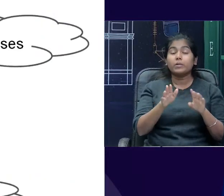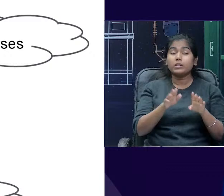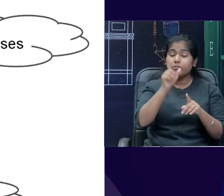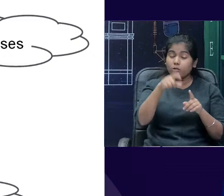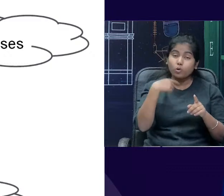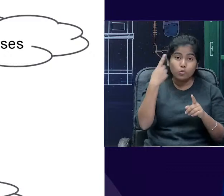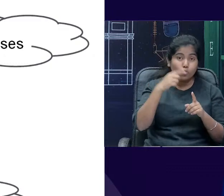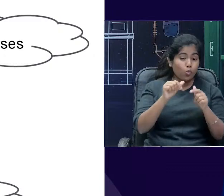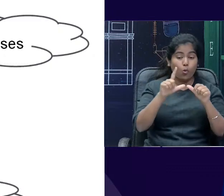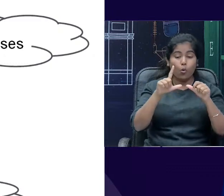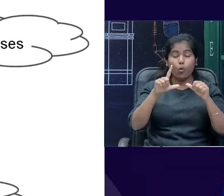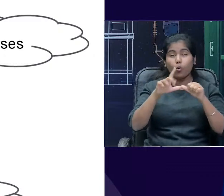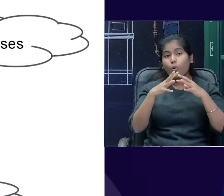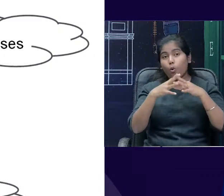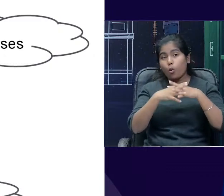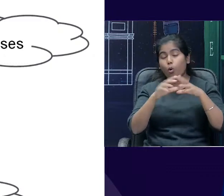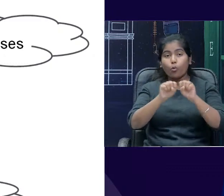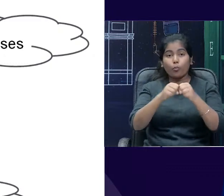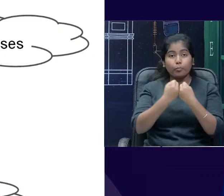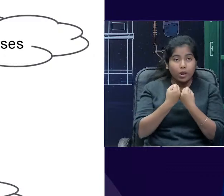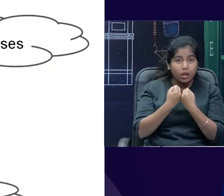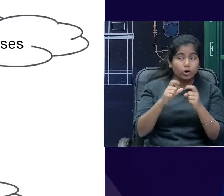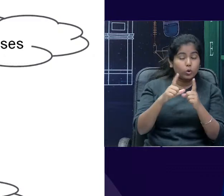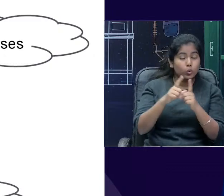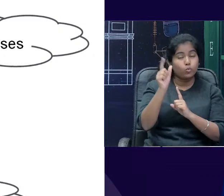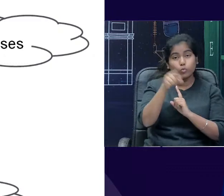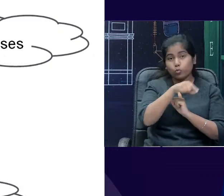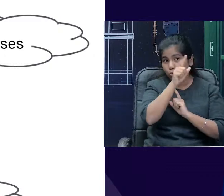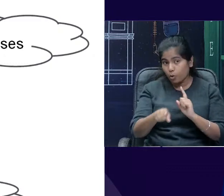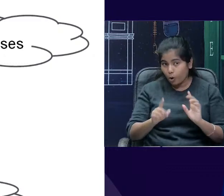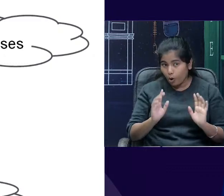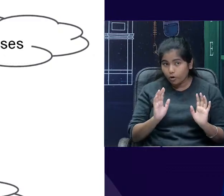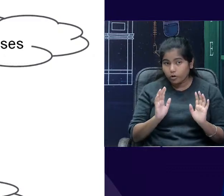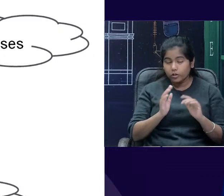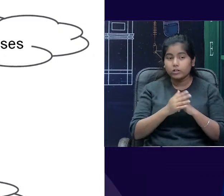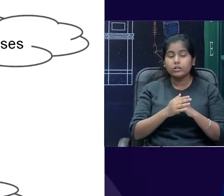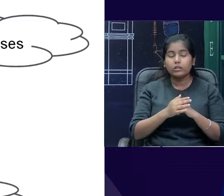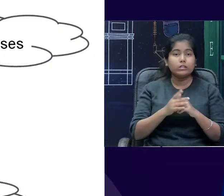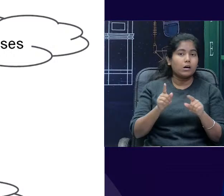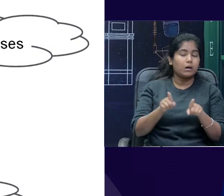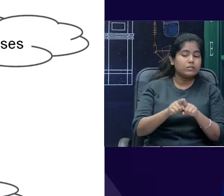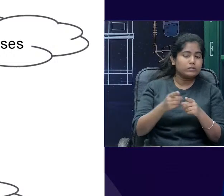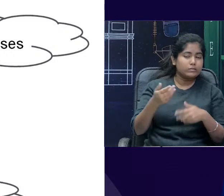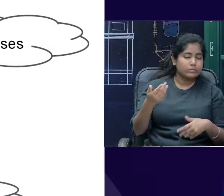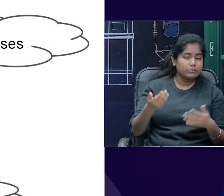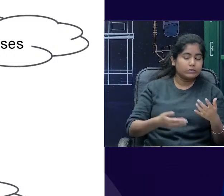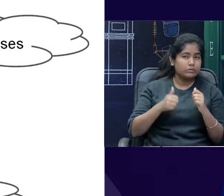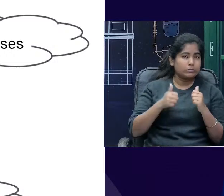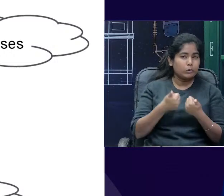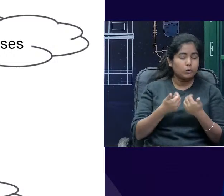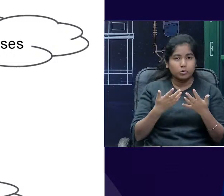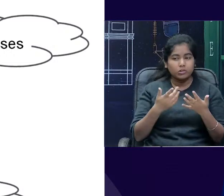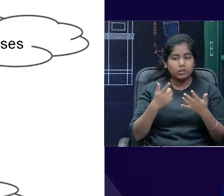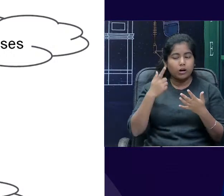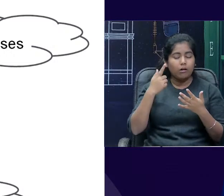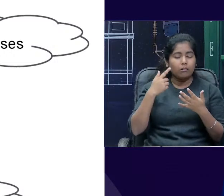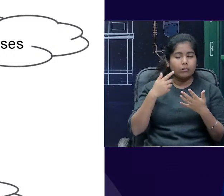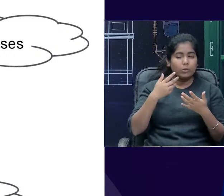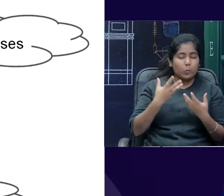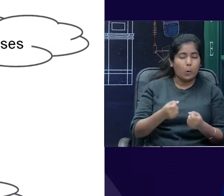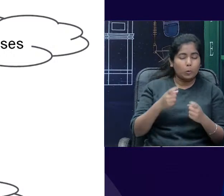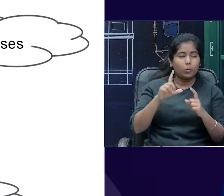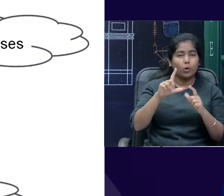Criminal. The criminal means a person with malicious intentions to break the law, to